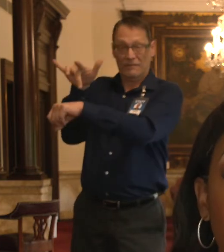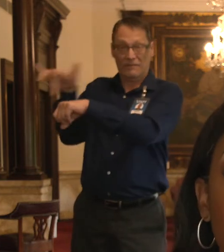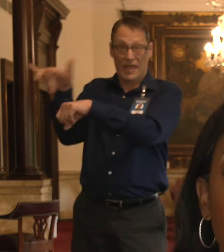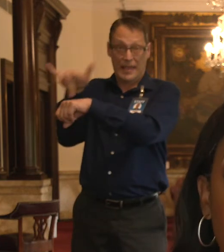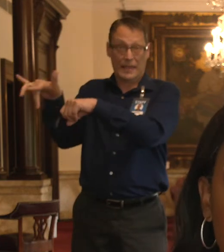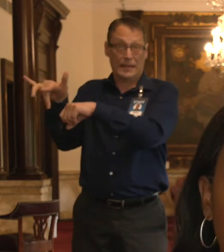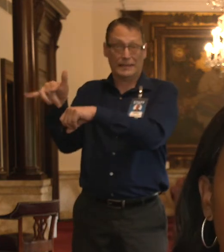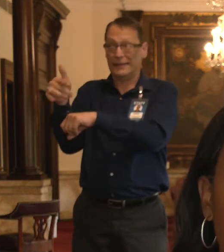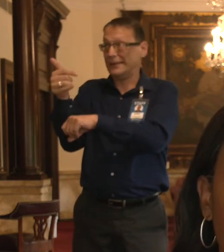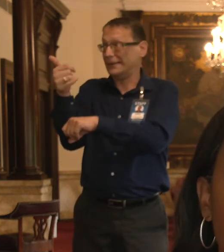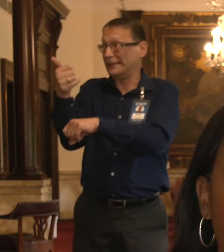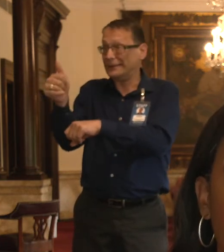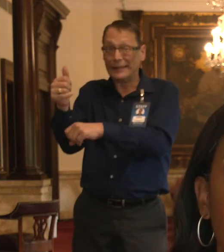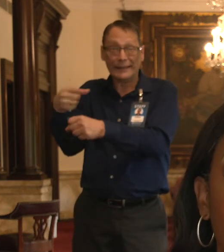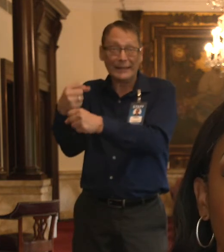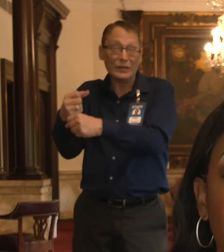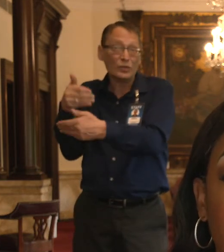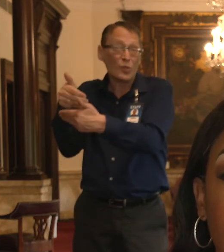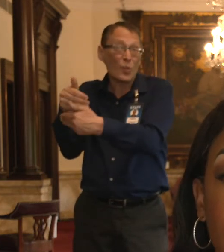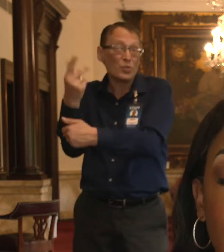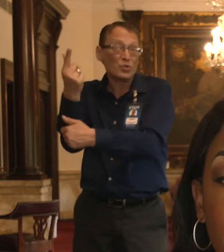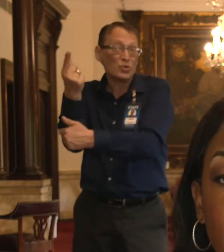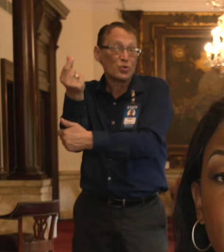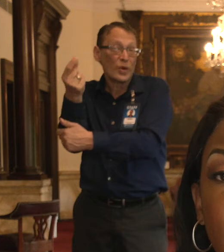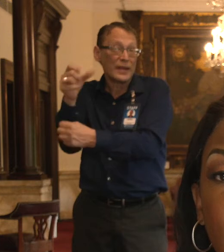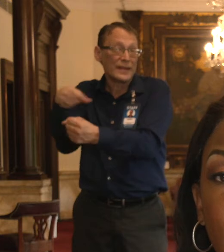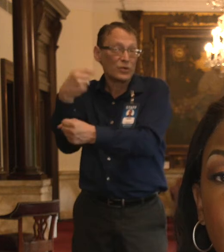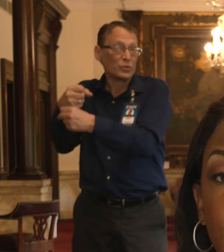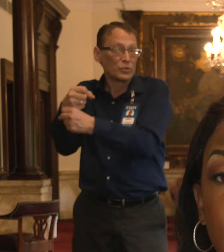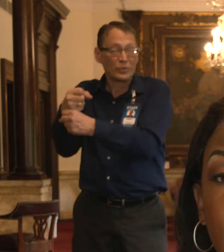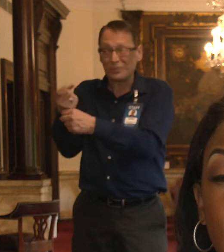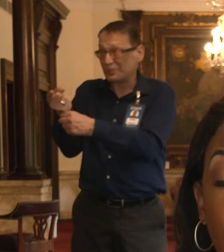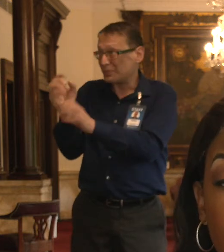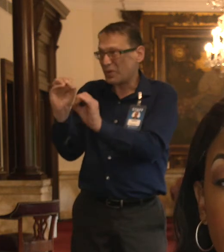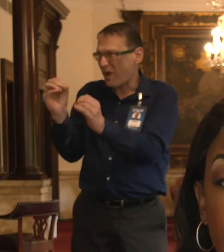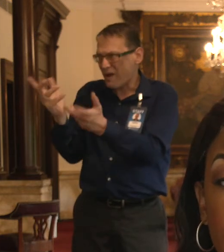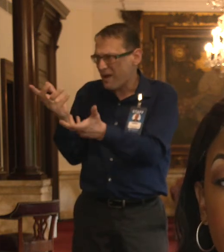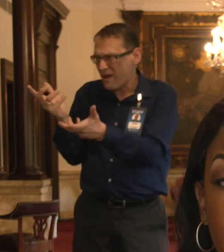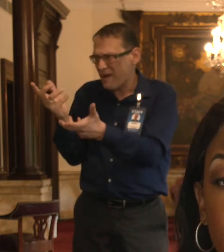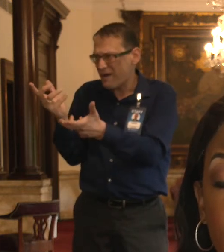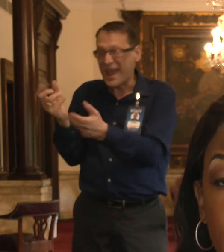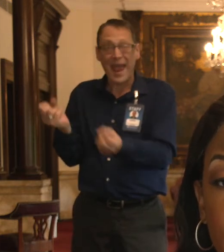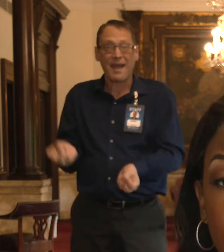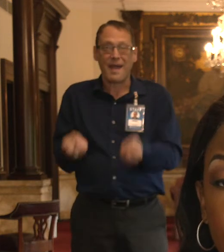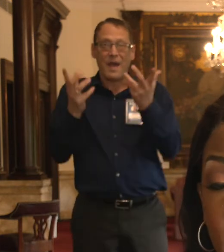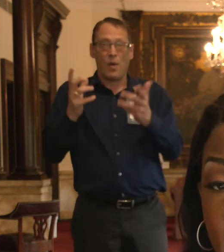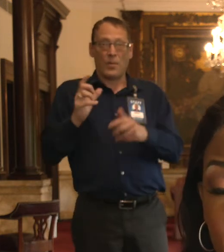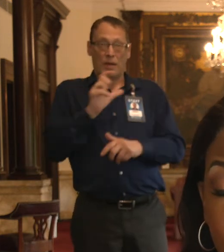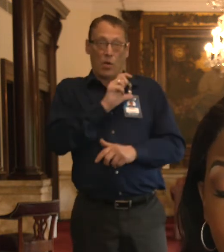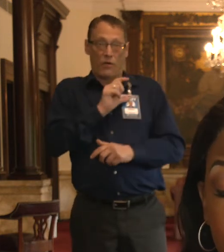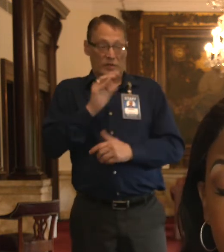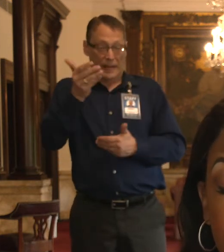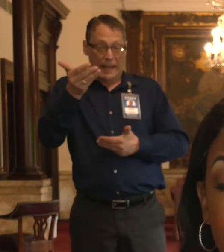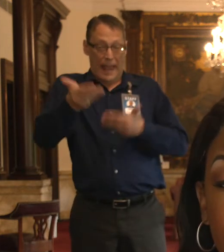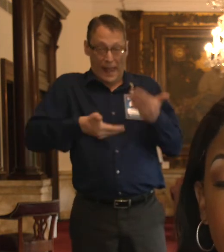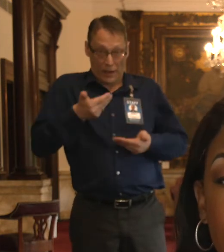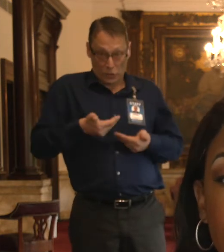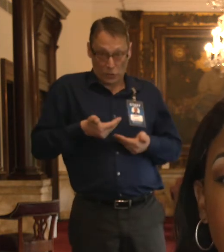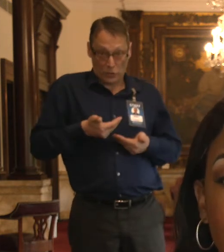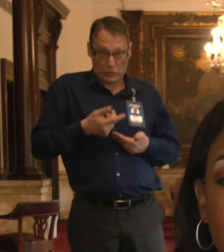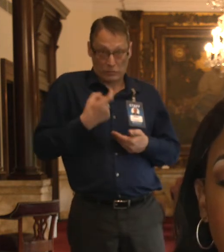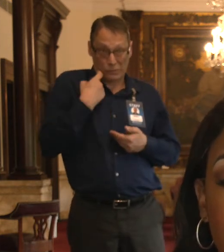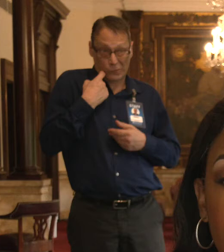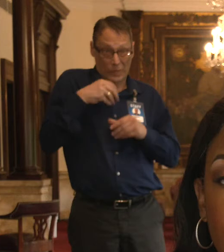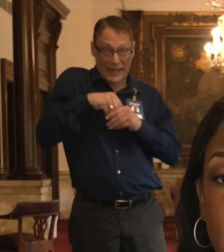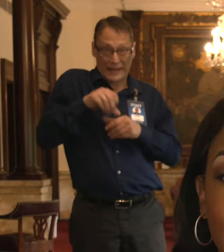for almost 2 decades. And if you look at the number of officers that we've hired or had hired in the